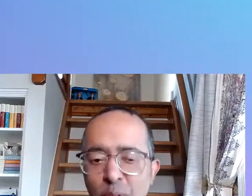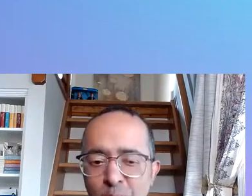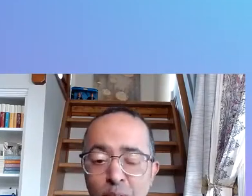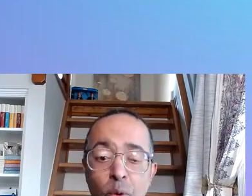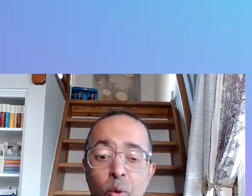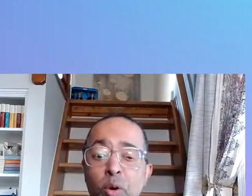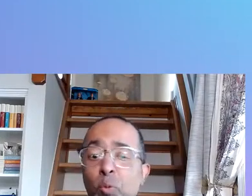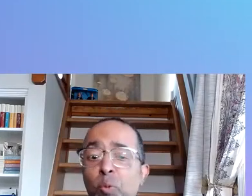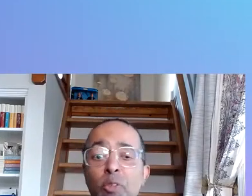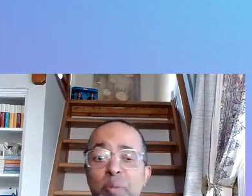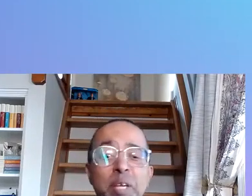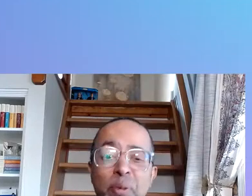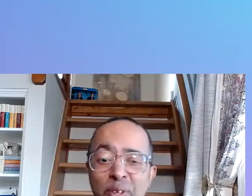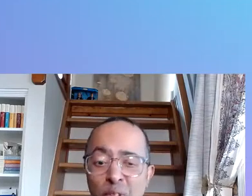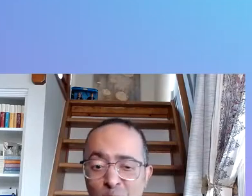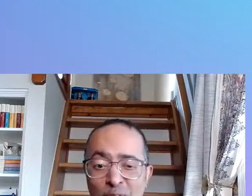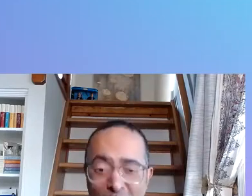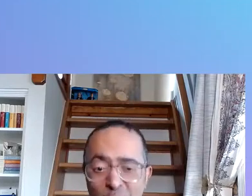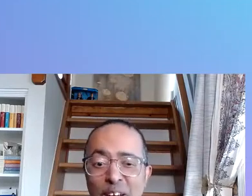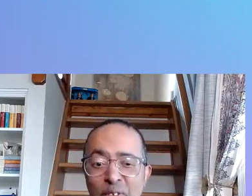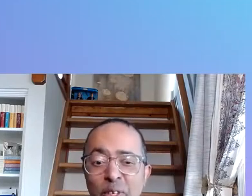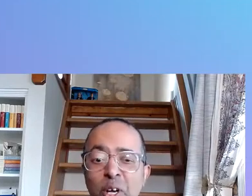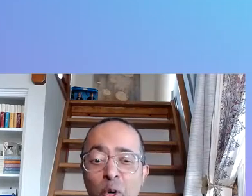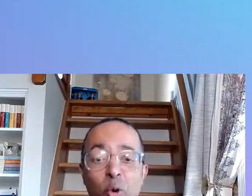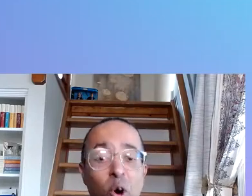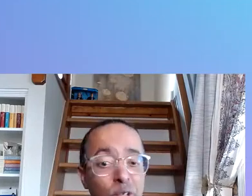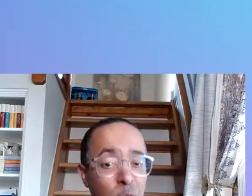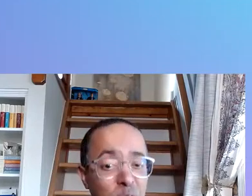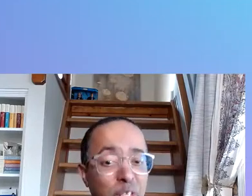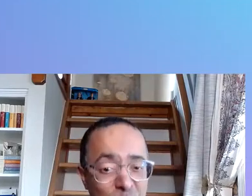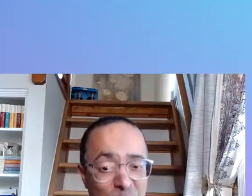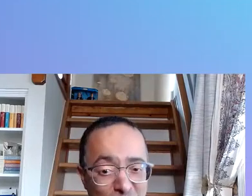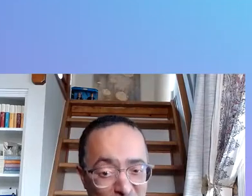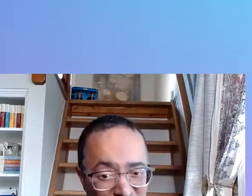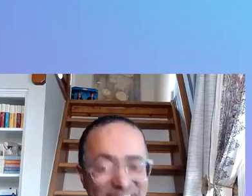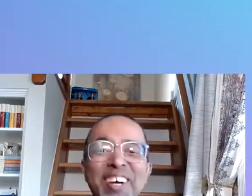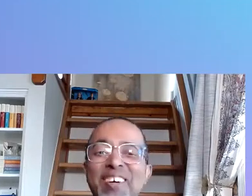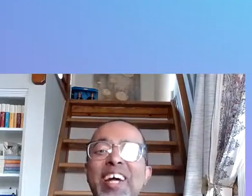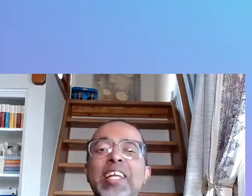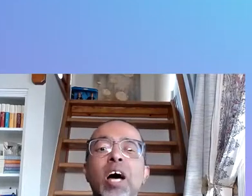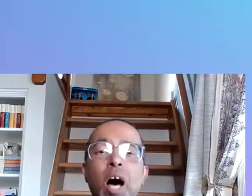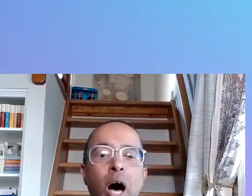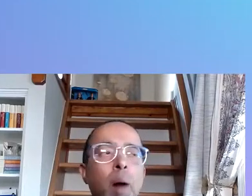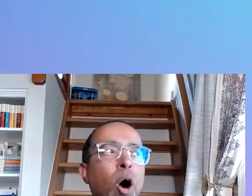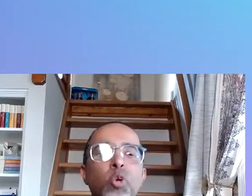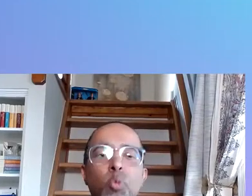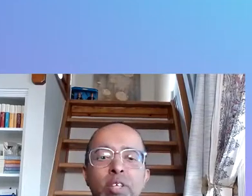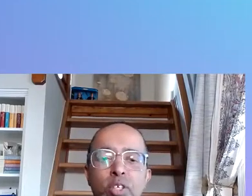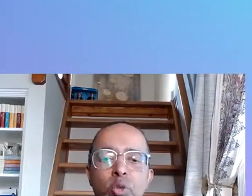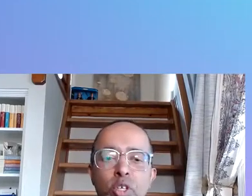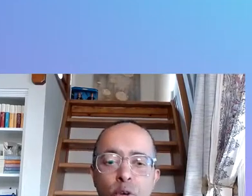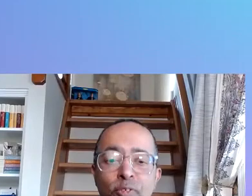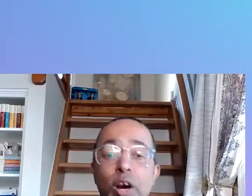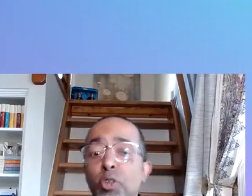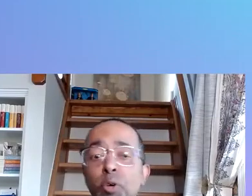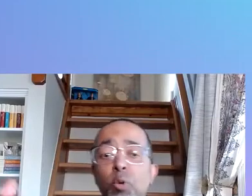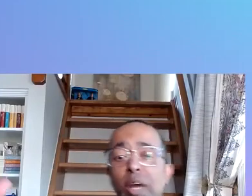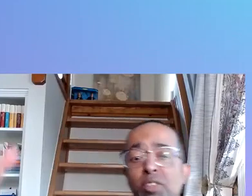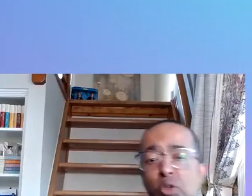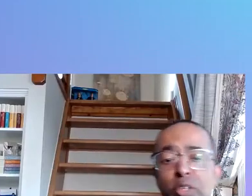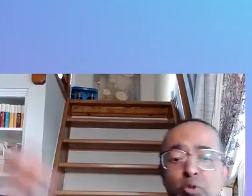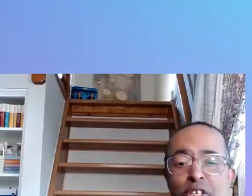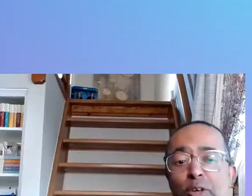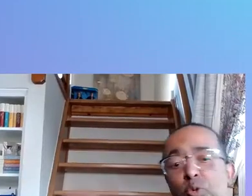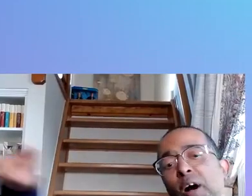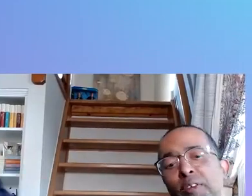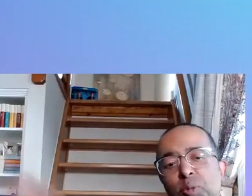more of you or other people sort of at your level who are also dealing with the same shit, right? Are there ways that you can unify? Are there ways